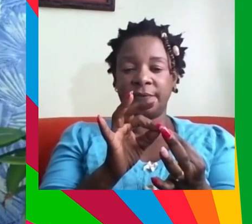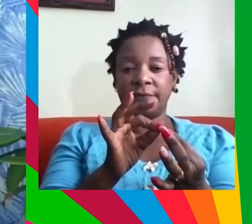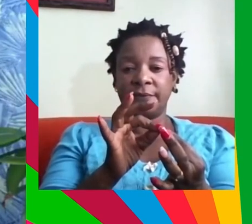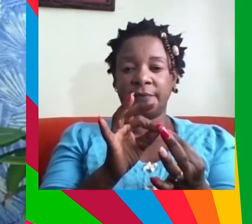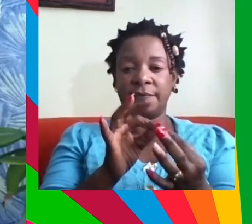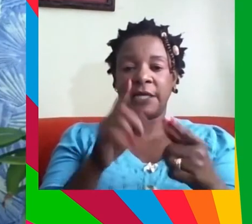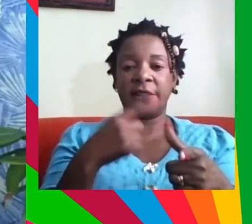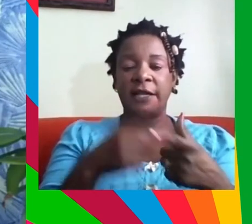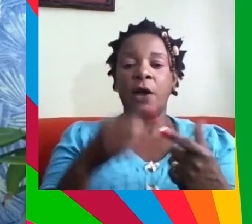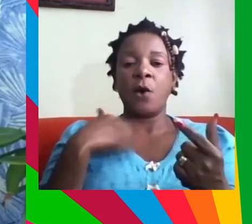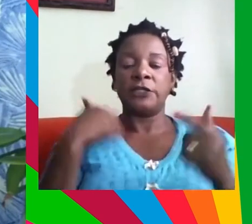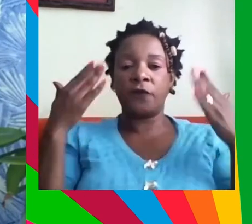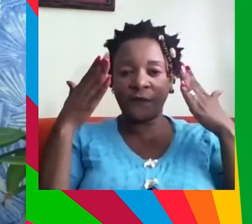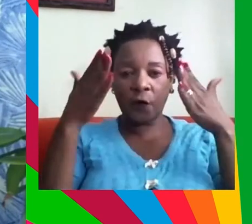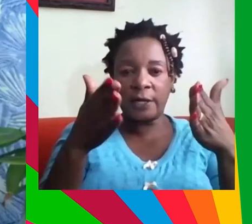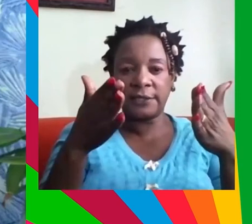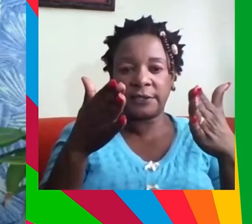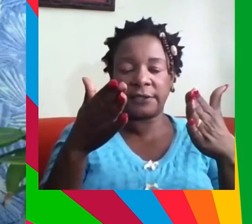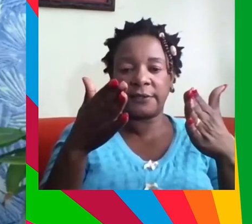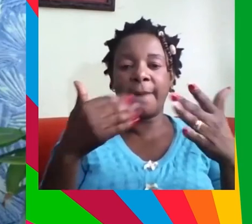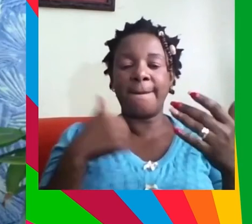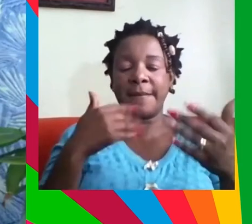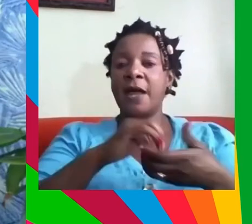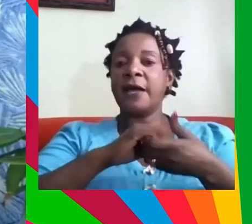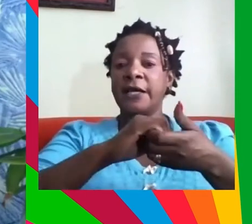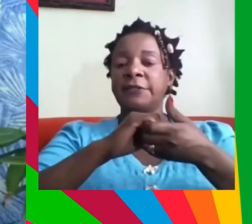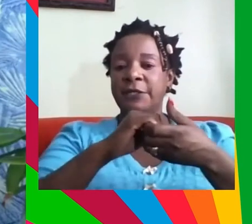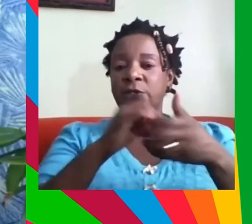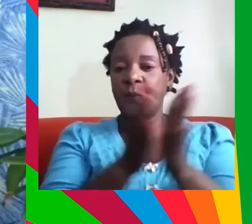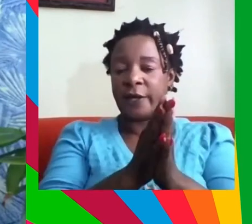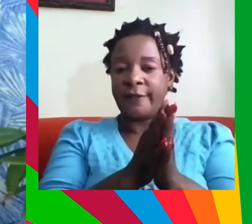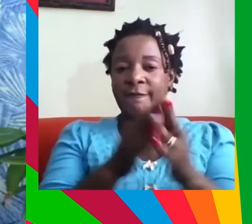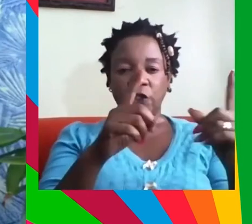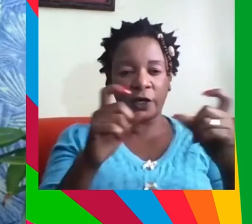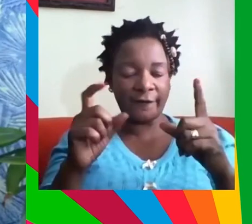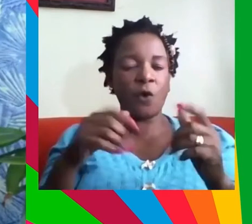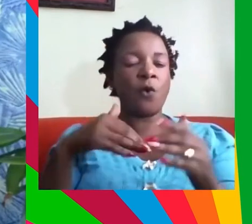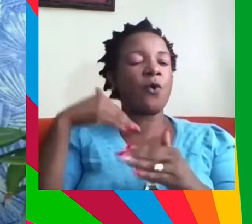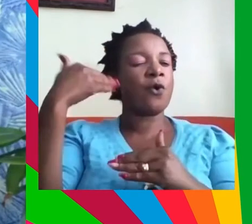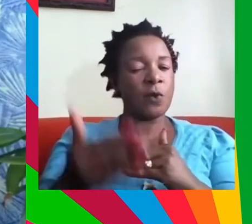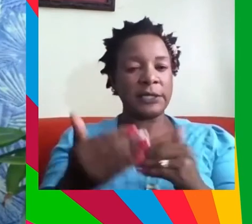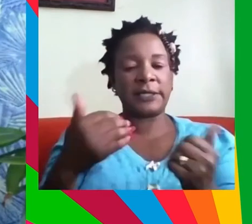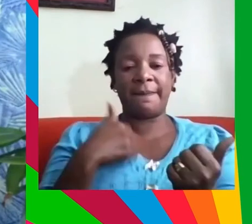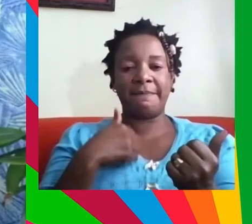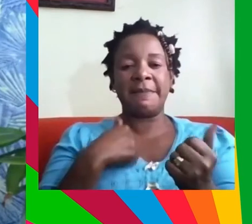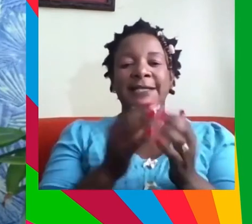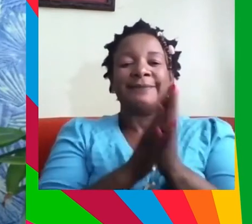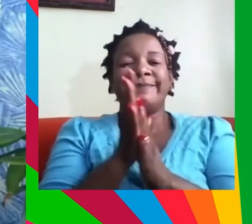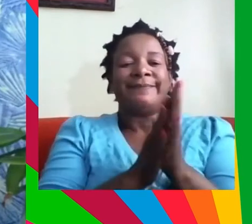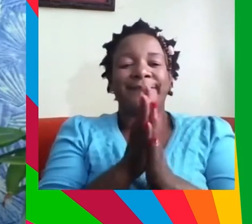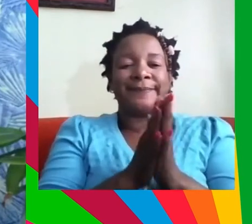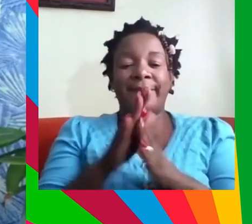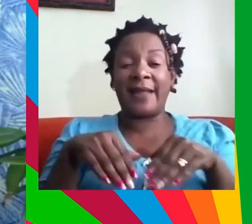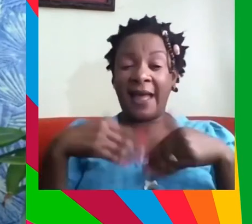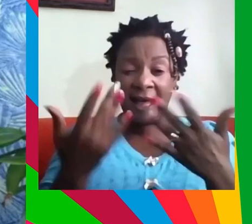wanted to focus on. I think for me, my engagement with photography, I've always been inspired by how an